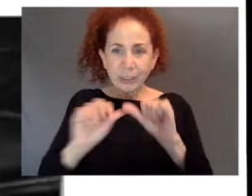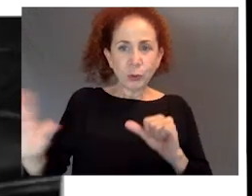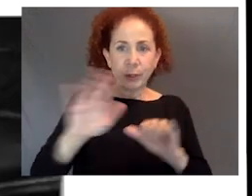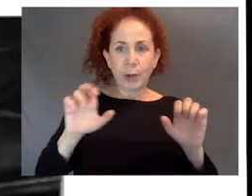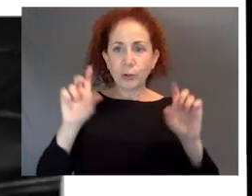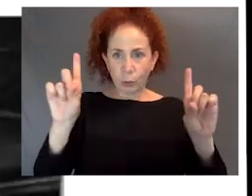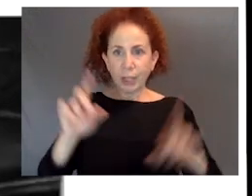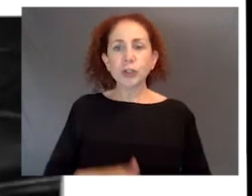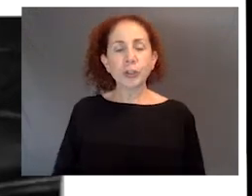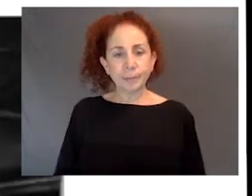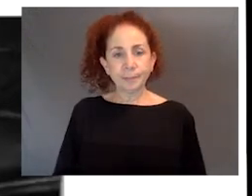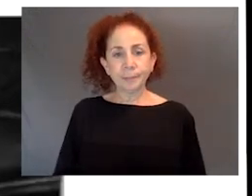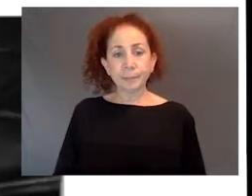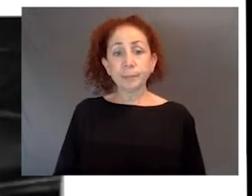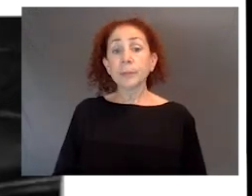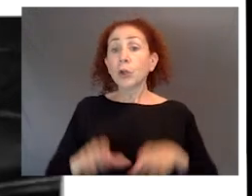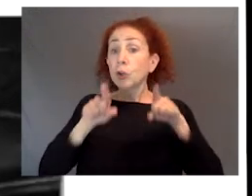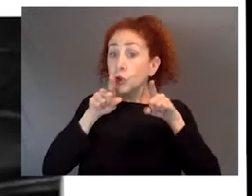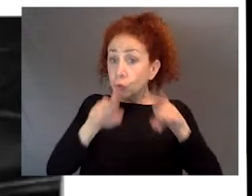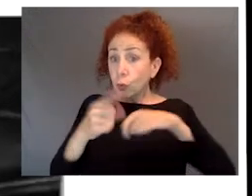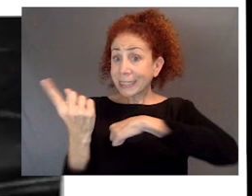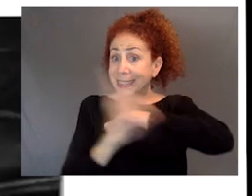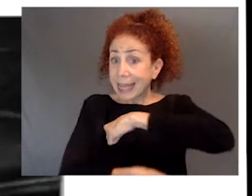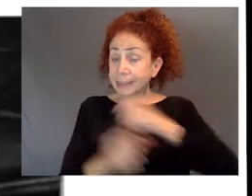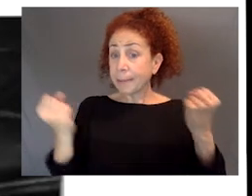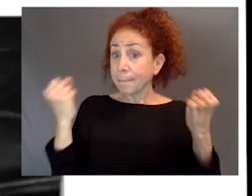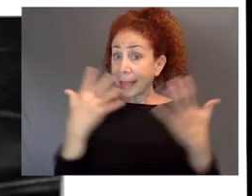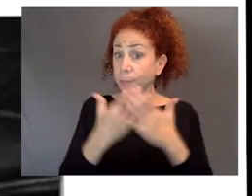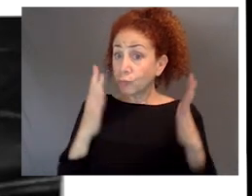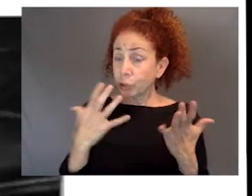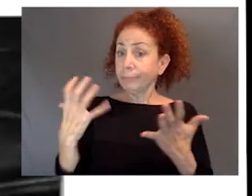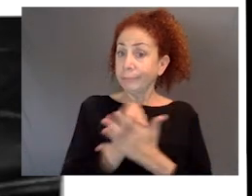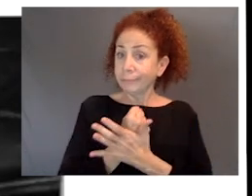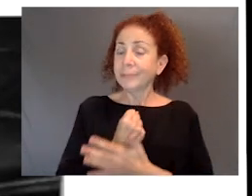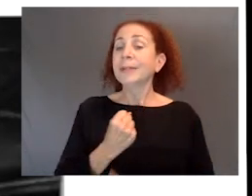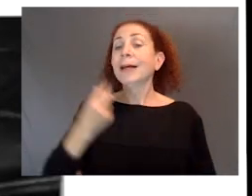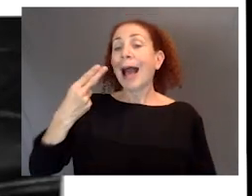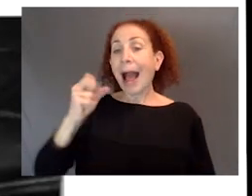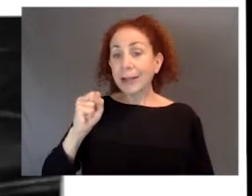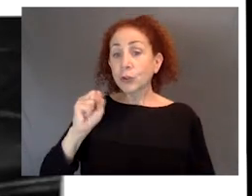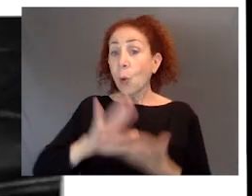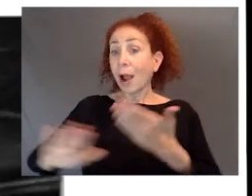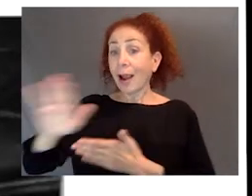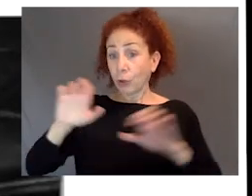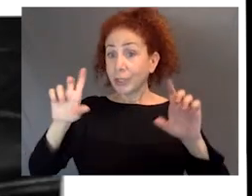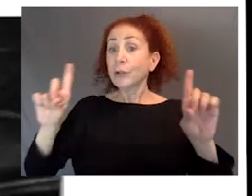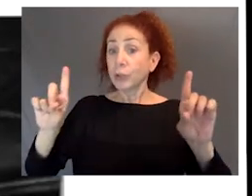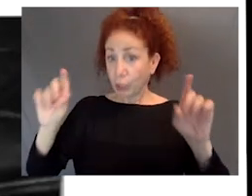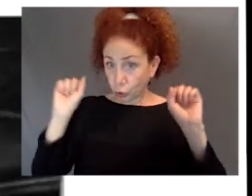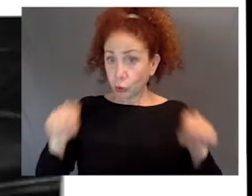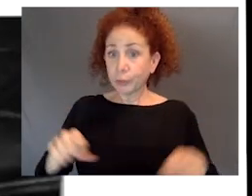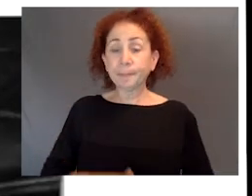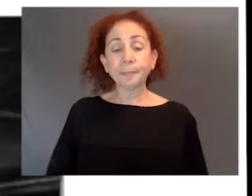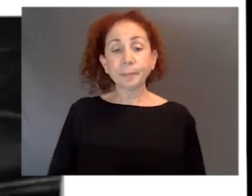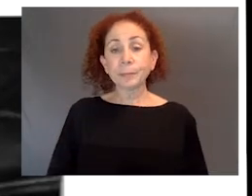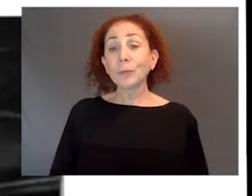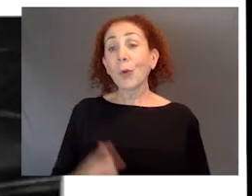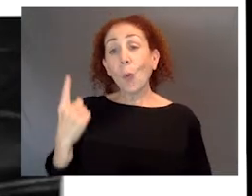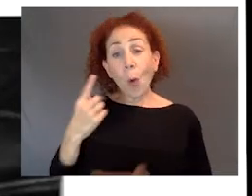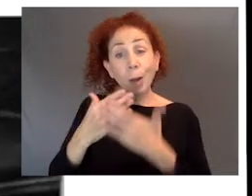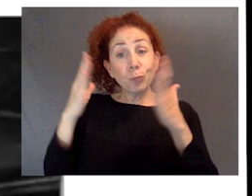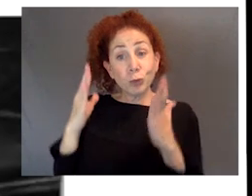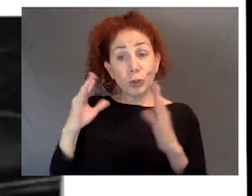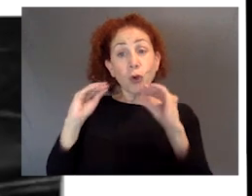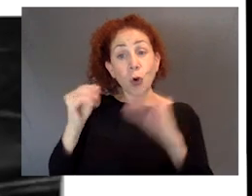continuing education. During the course of their sentence, many prisoners were able to receive high school and college education. There was even